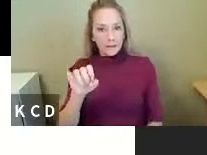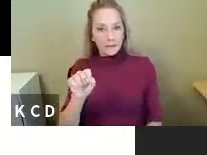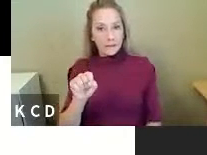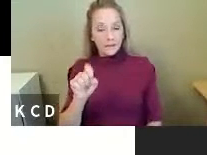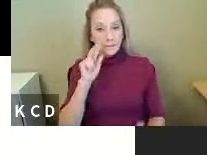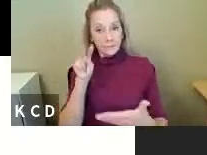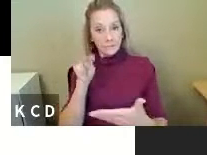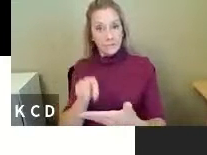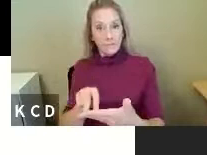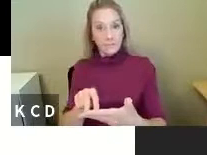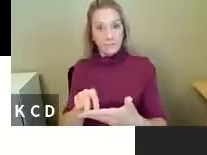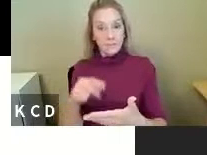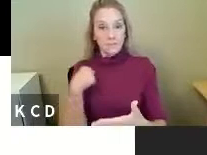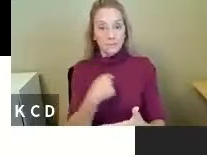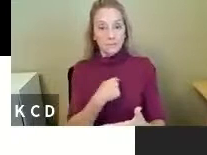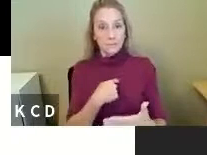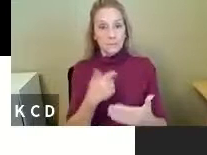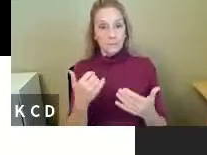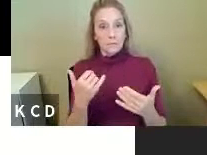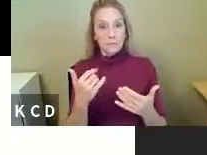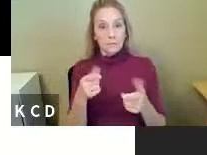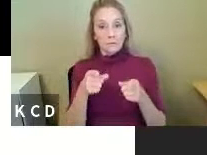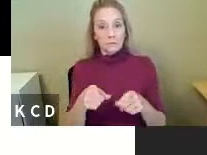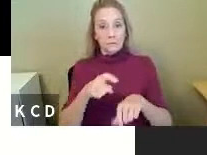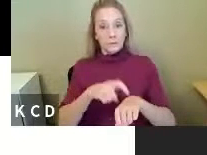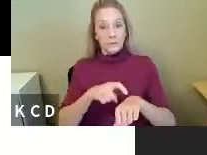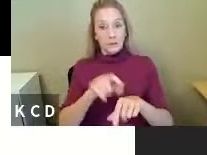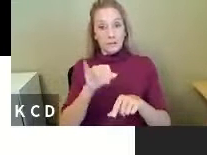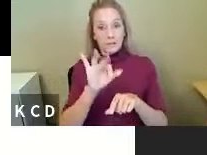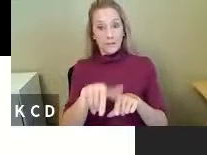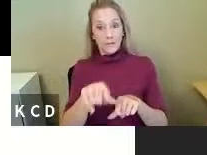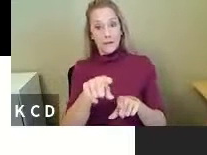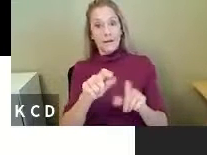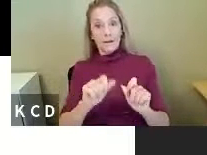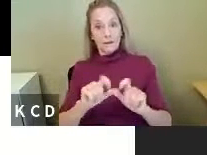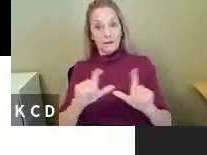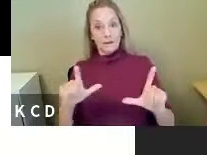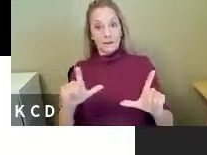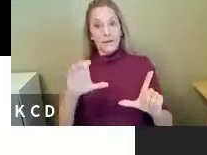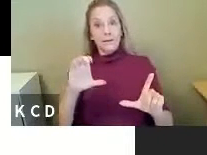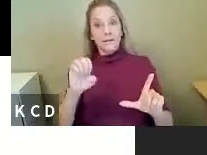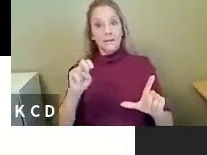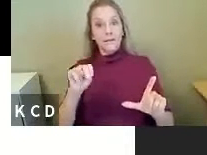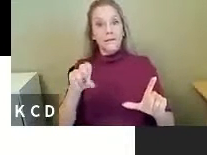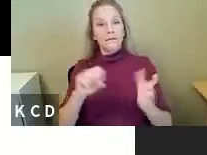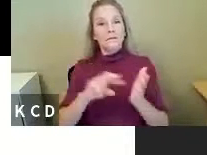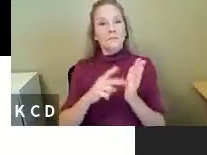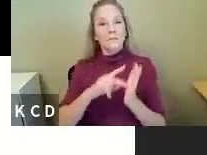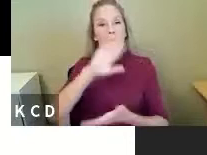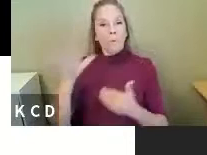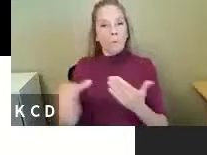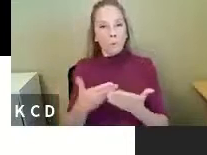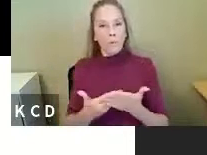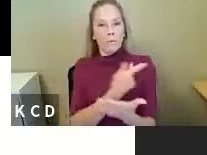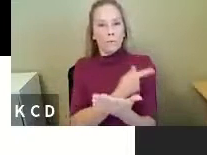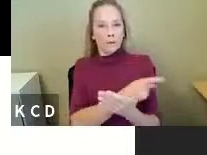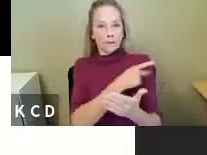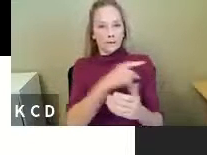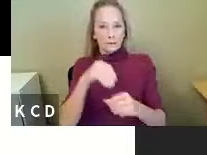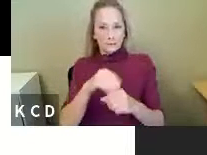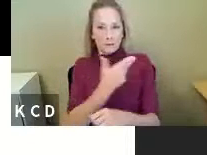that we're at the time of this snapshot, and census is simply all of the patients in the hospital